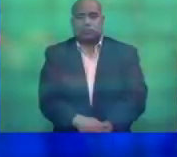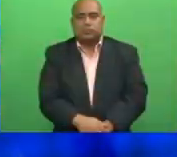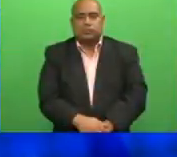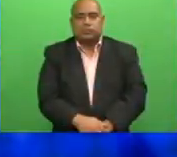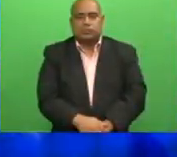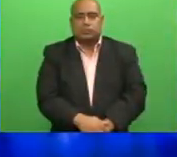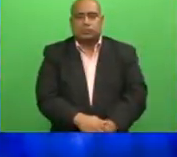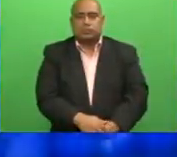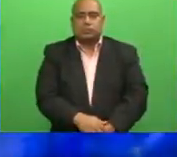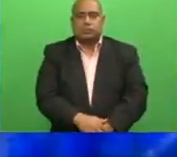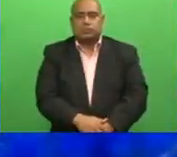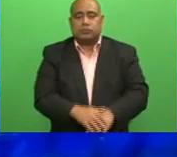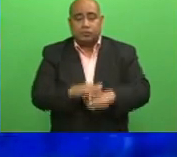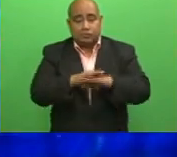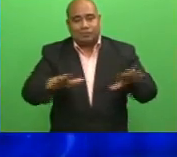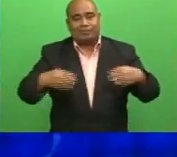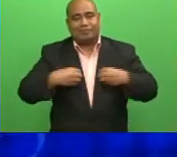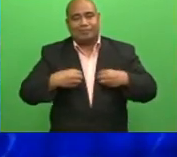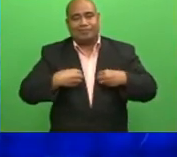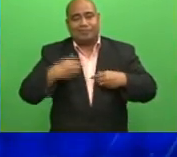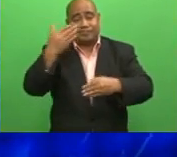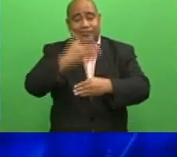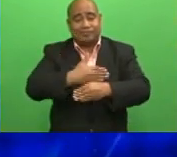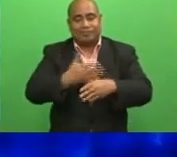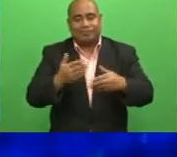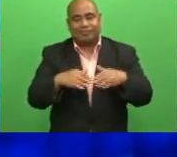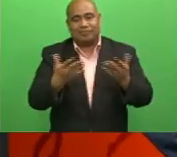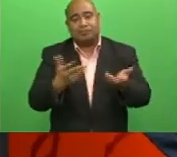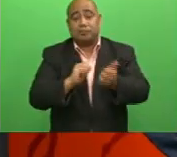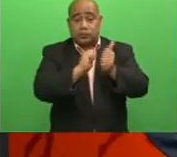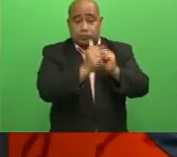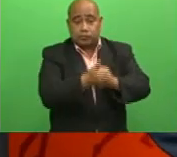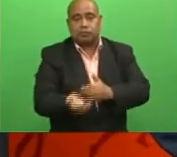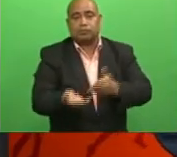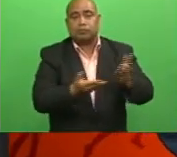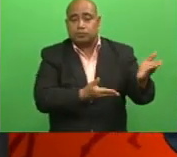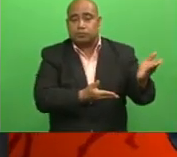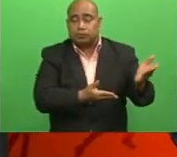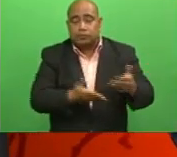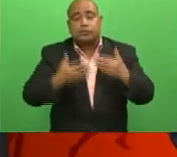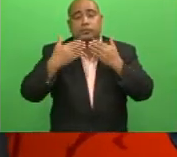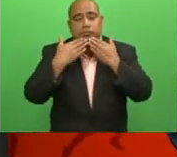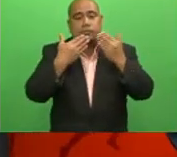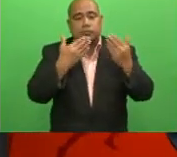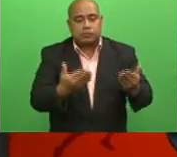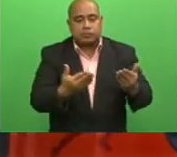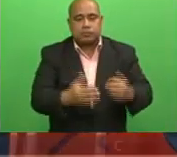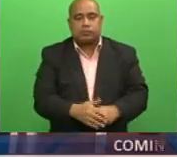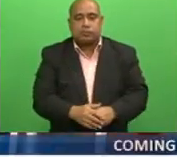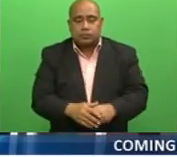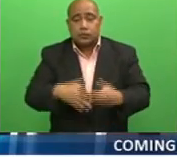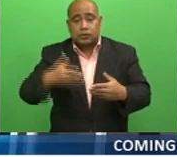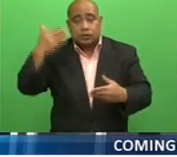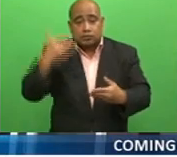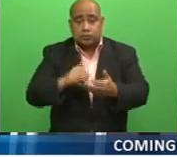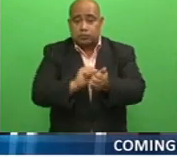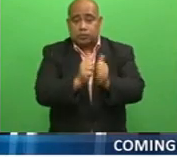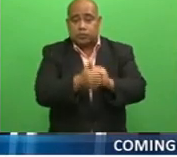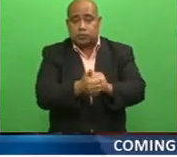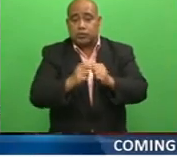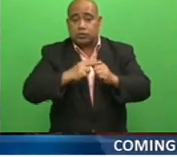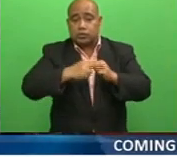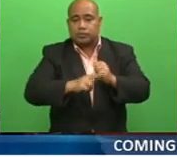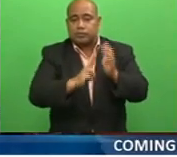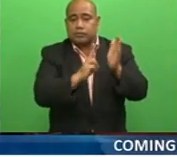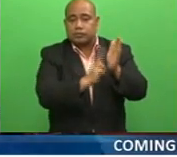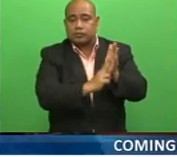That's it from Business Tonight. We now join Jamie with the latest in sports. Vinaka Whitney and good evening in Sports Tonight. FRU looks